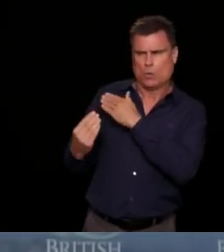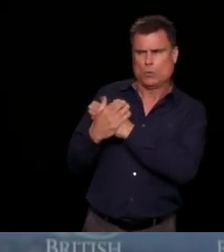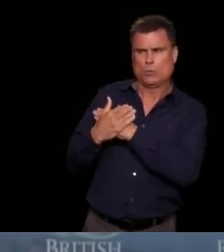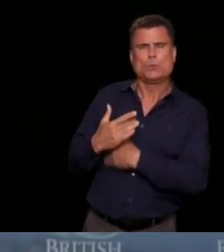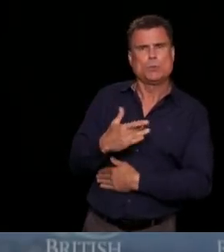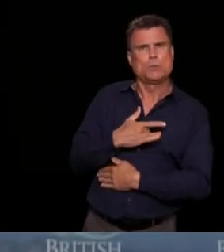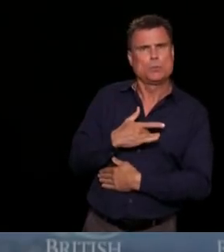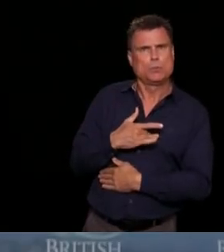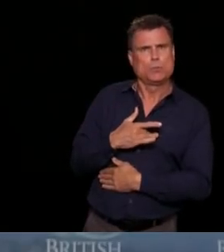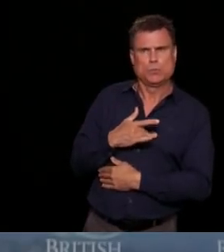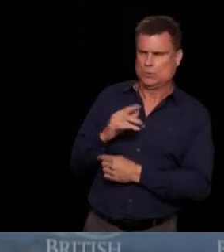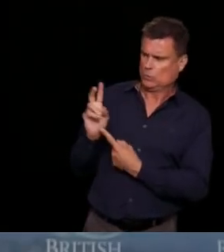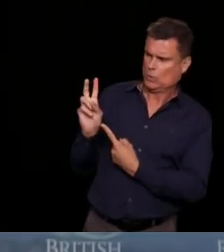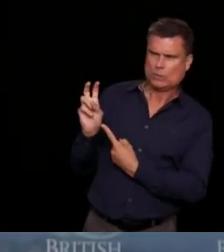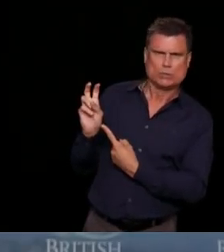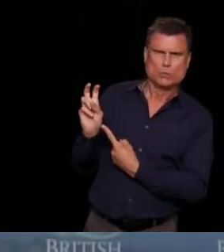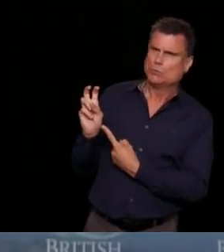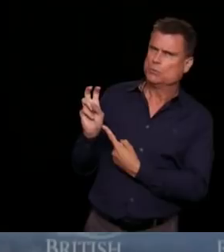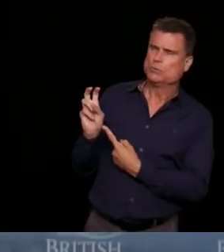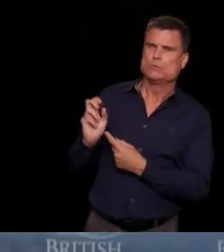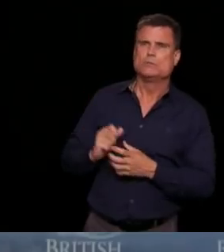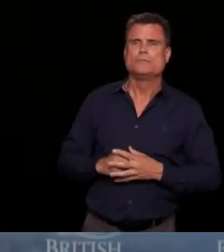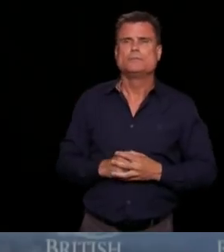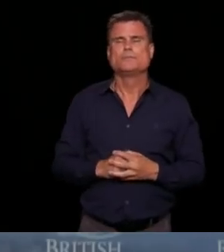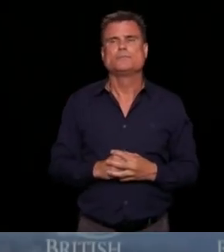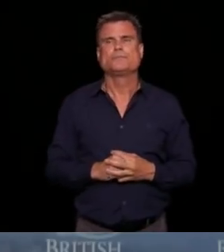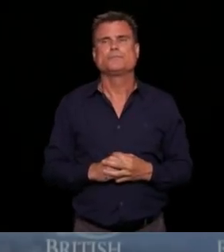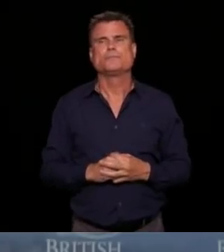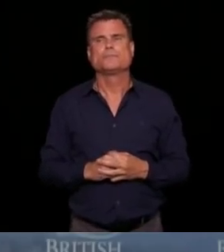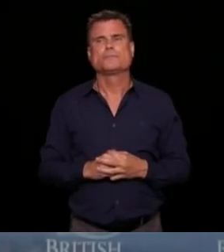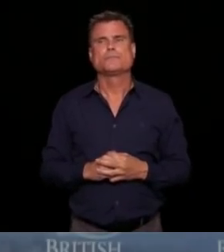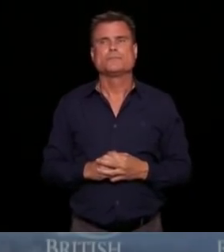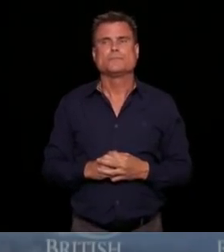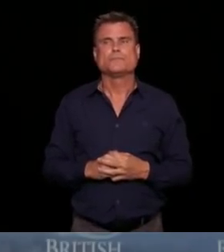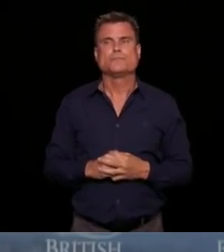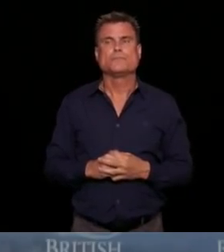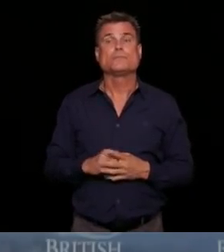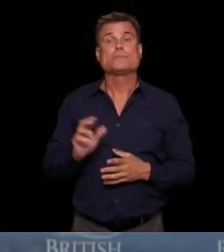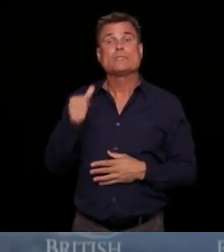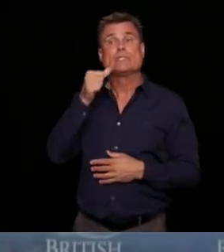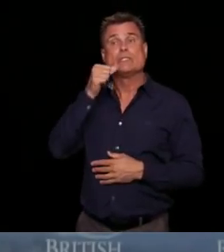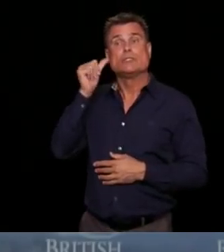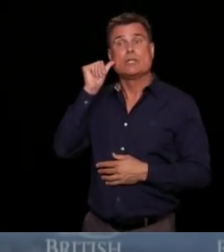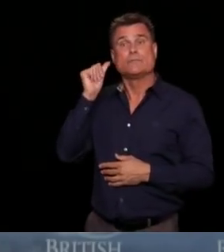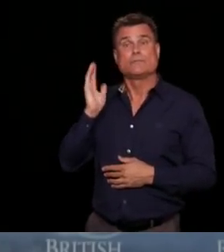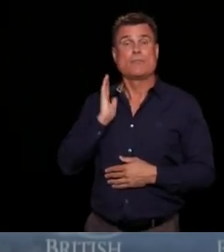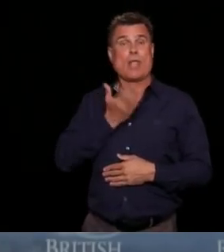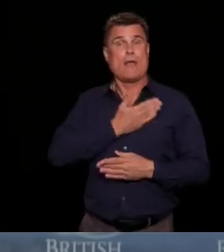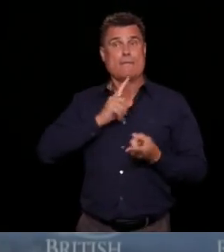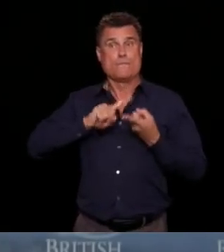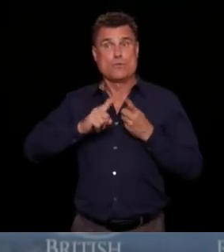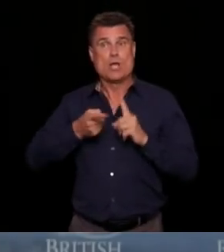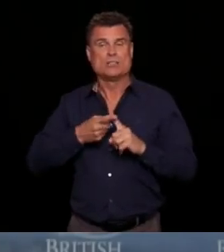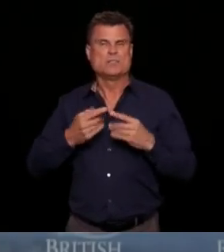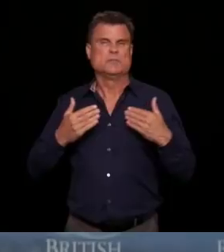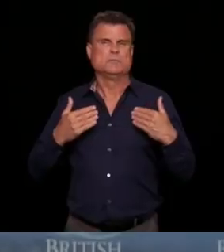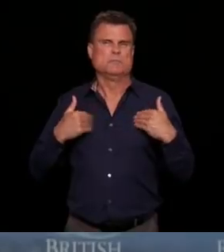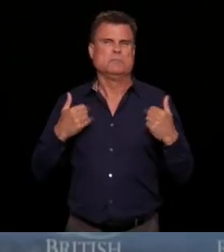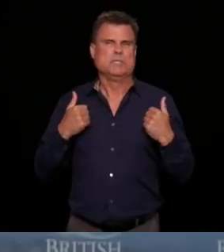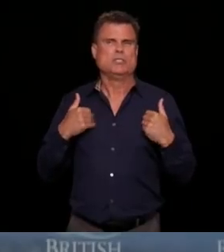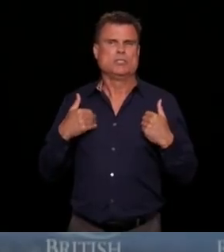BC, yesterday a dear, very dear friend of ours, of our congregation, our minister and our friend Blake Field passed